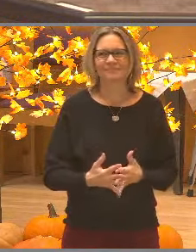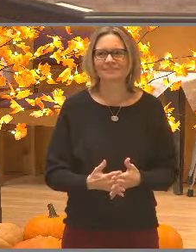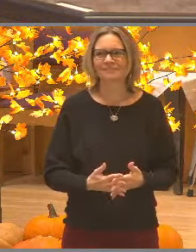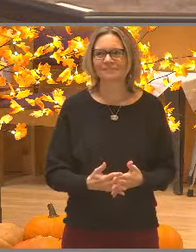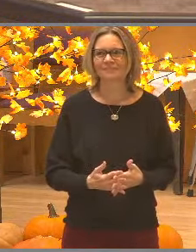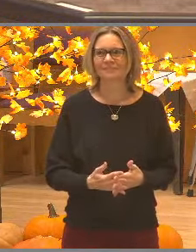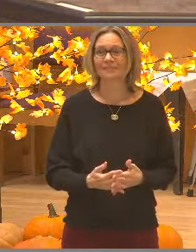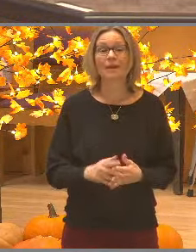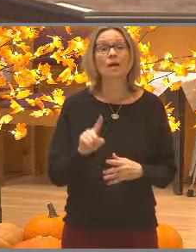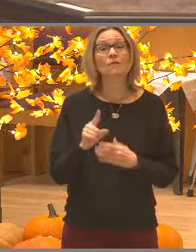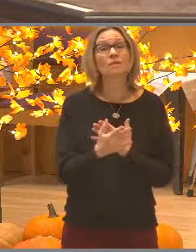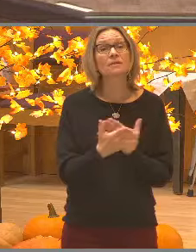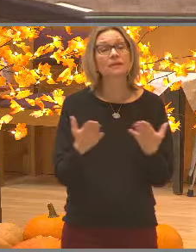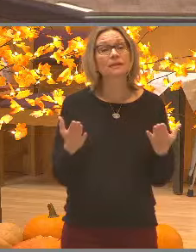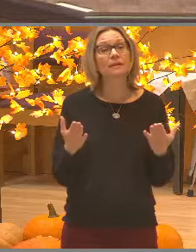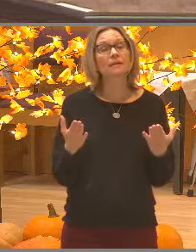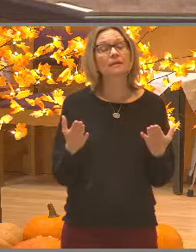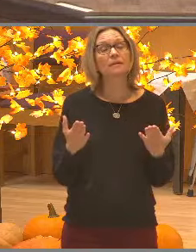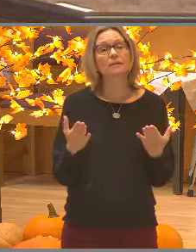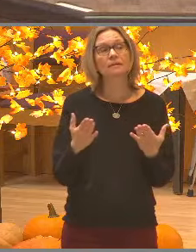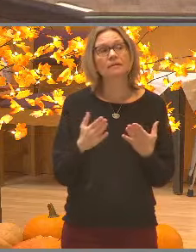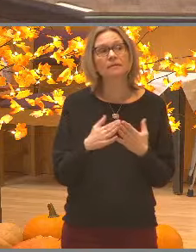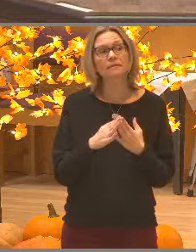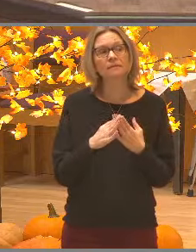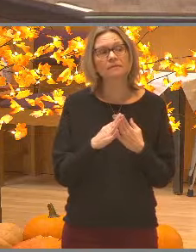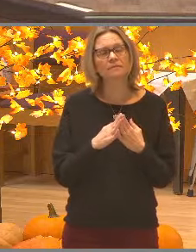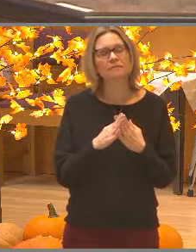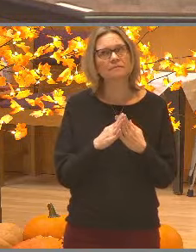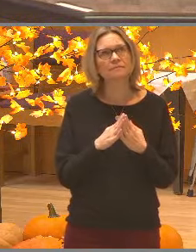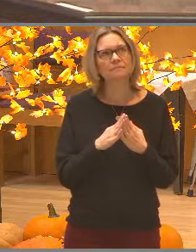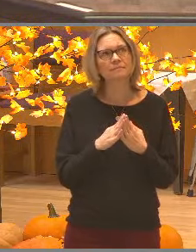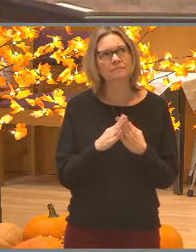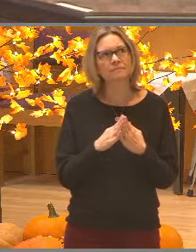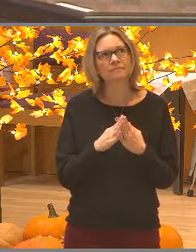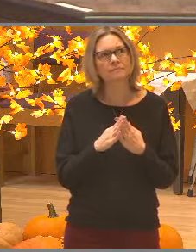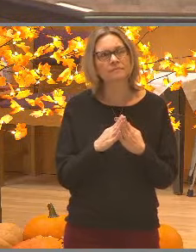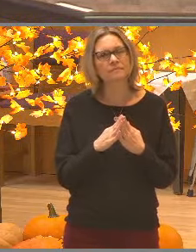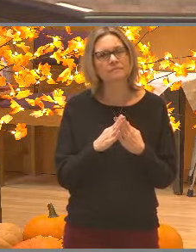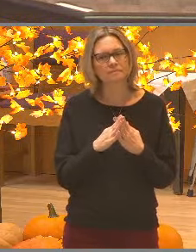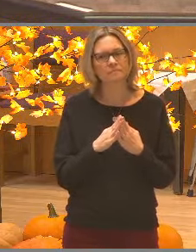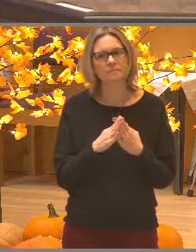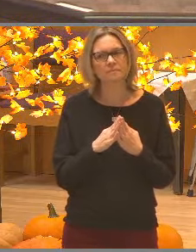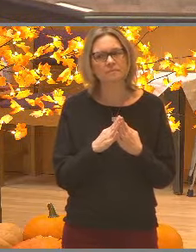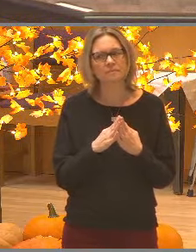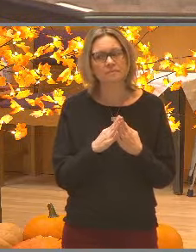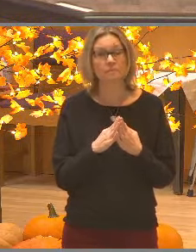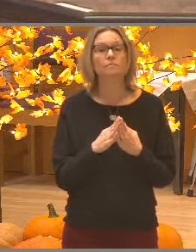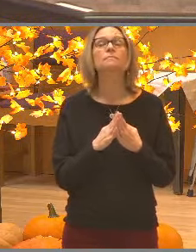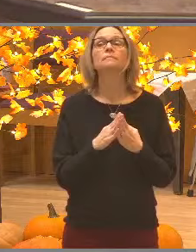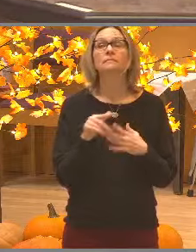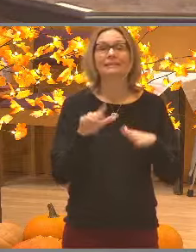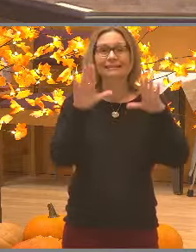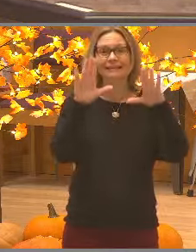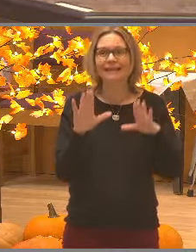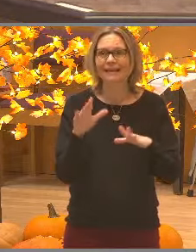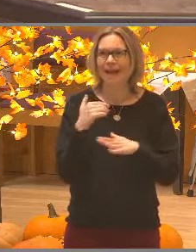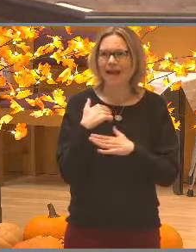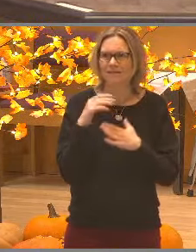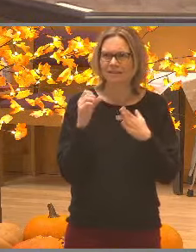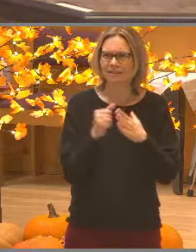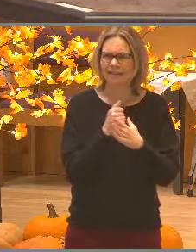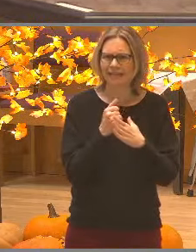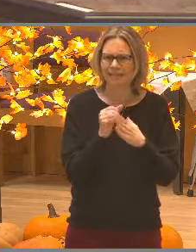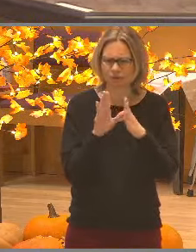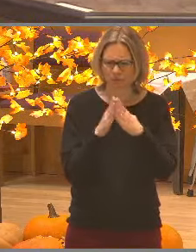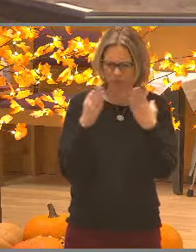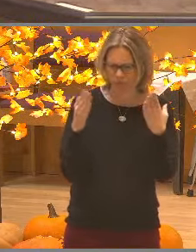Well, the first thing that I would like to ask you is, in this Reformation Sunday, if you have a chance to look at the booklet or in